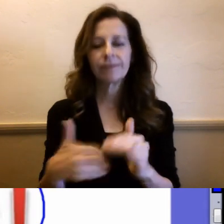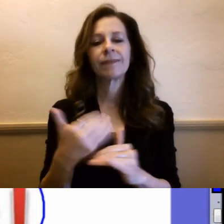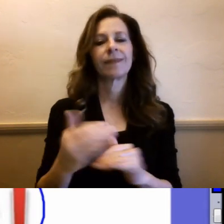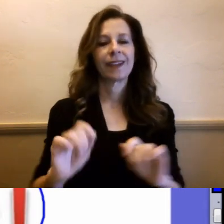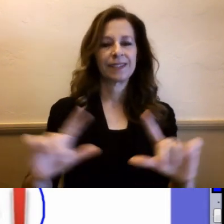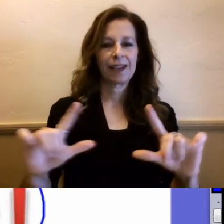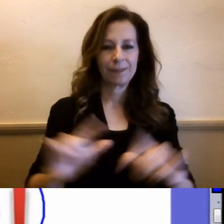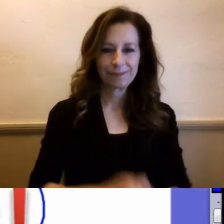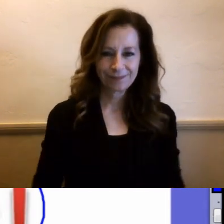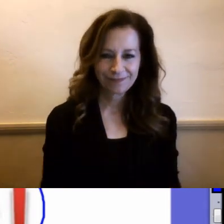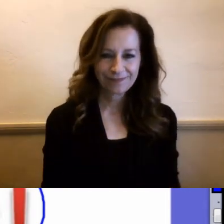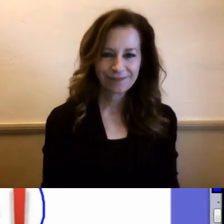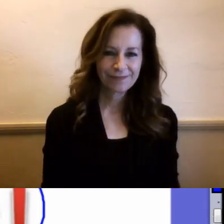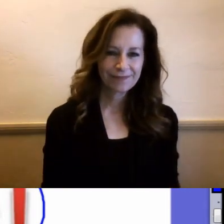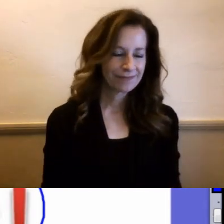All right, next slide.